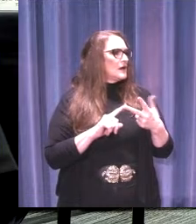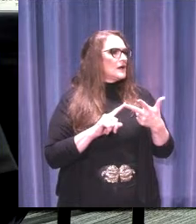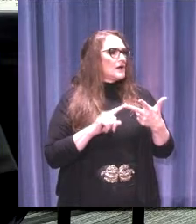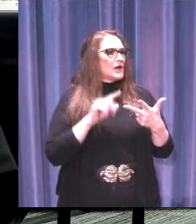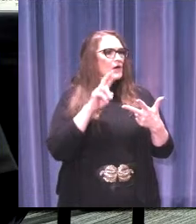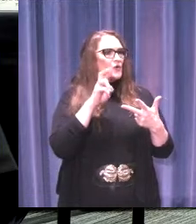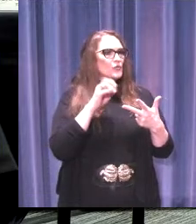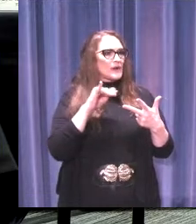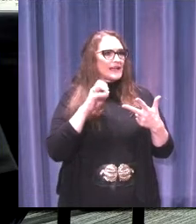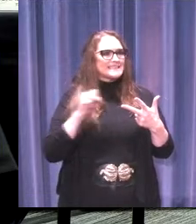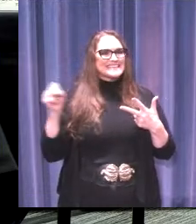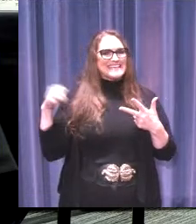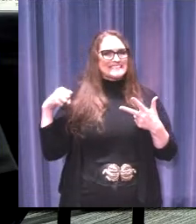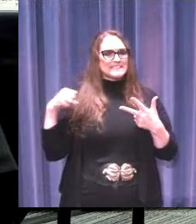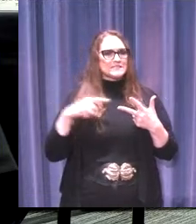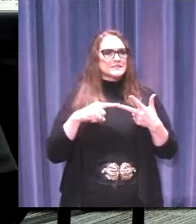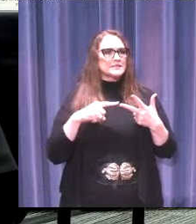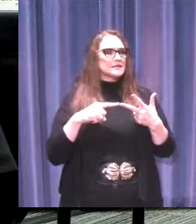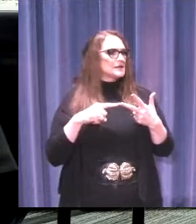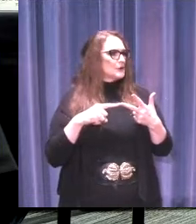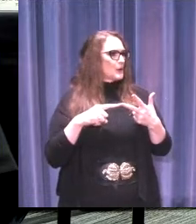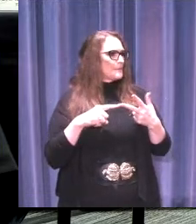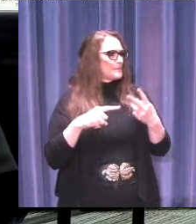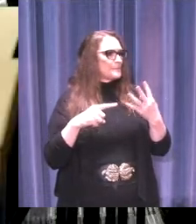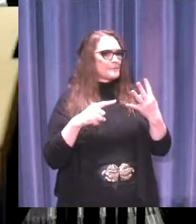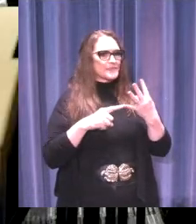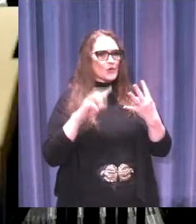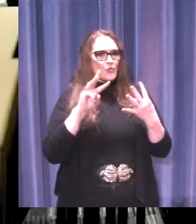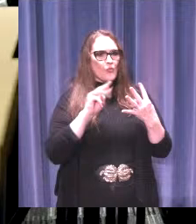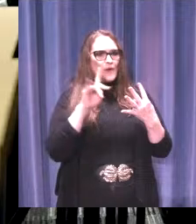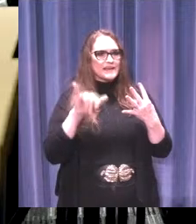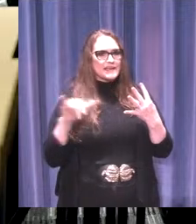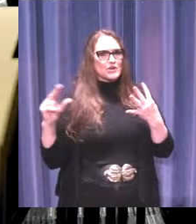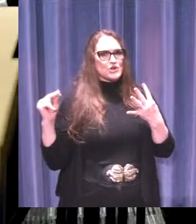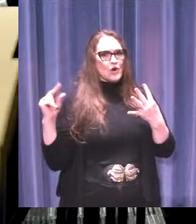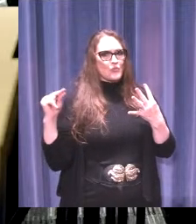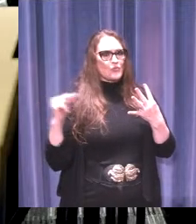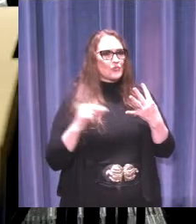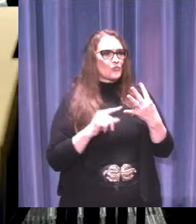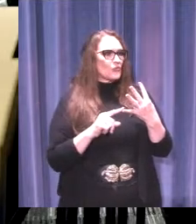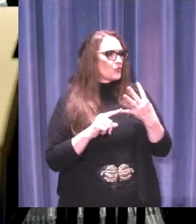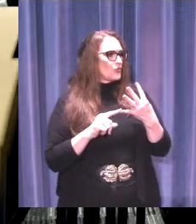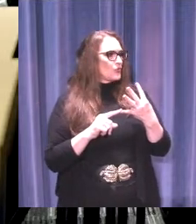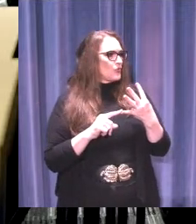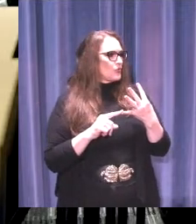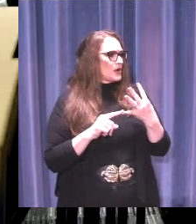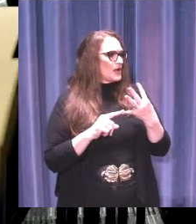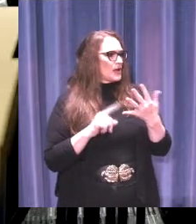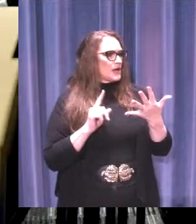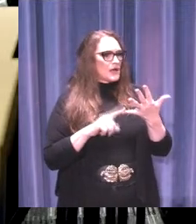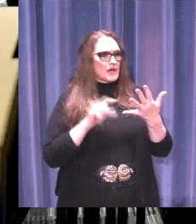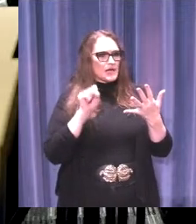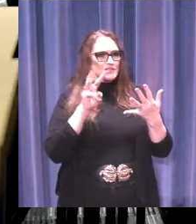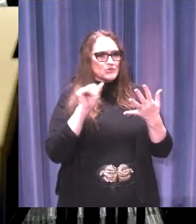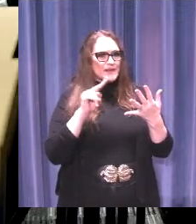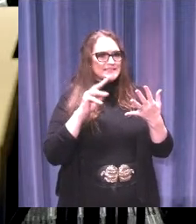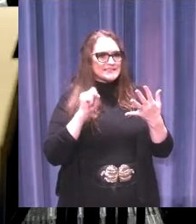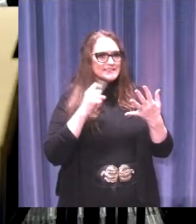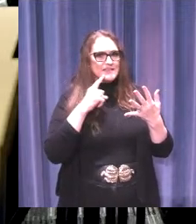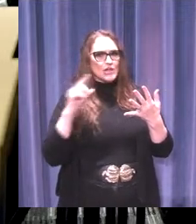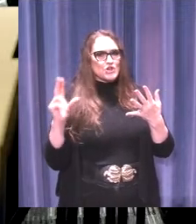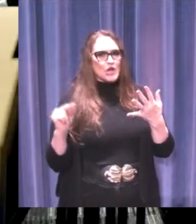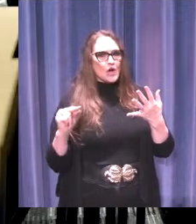Trustee Reyes. Yes. Trustee Wendy. No. Trustee Swanson.